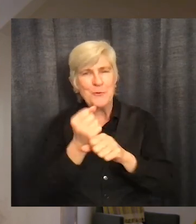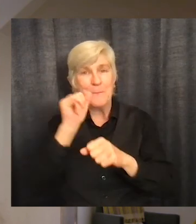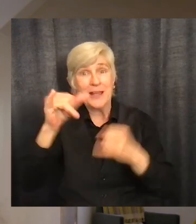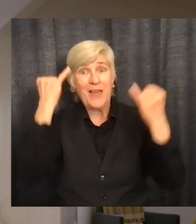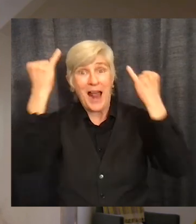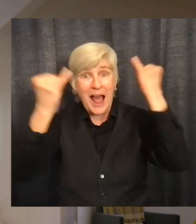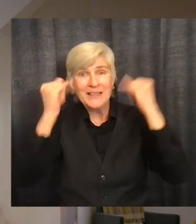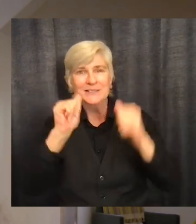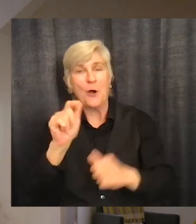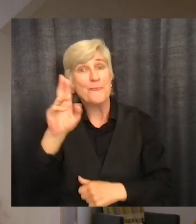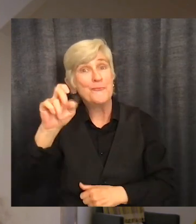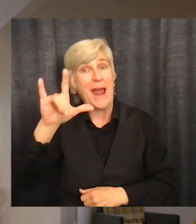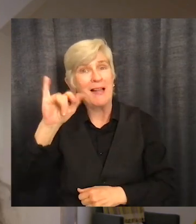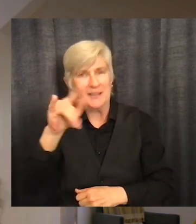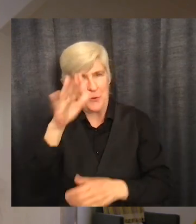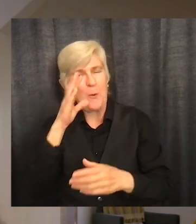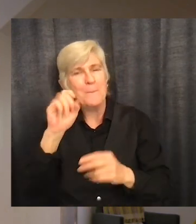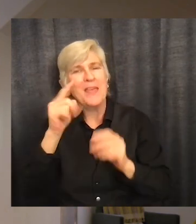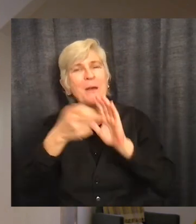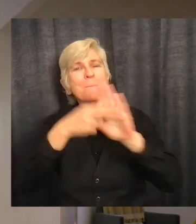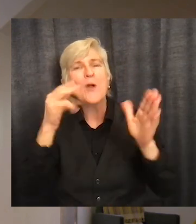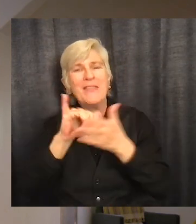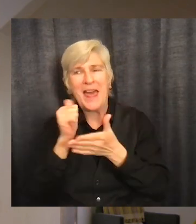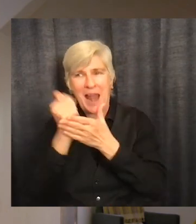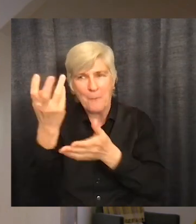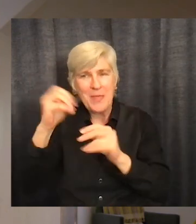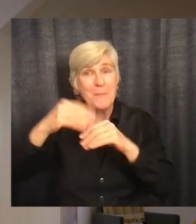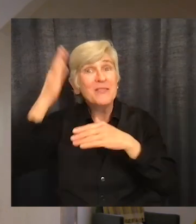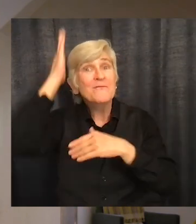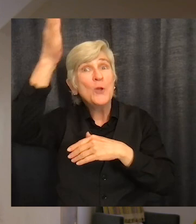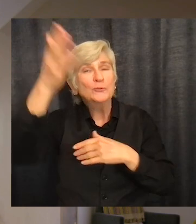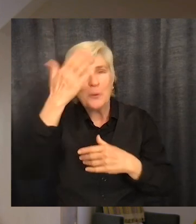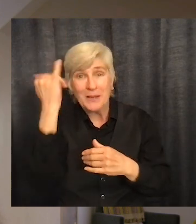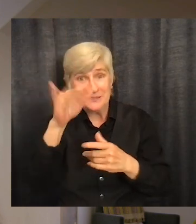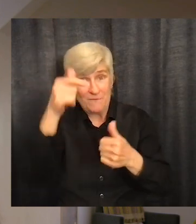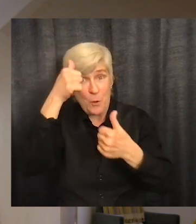make these ideas a reality, and you'll be the brand that helps them own the future.